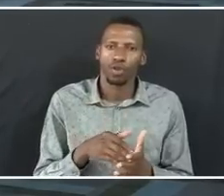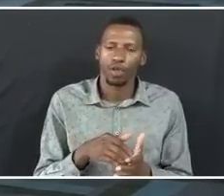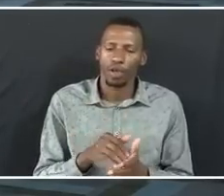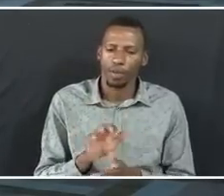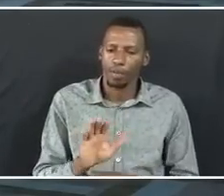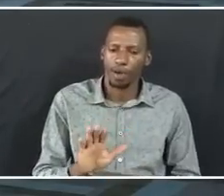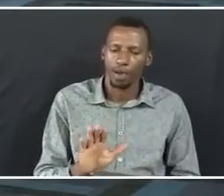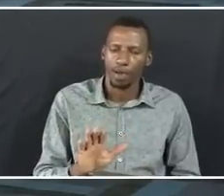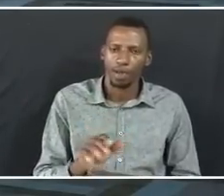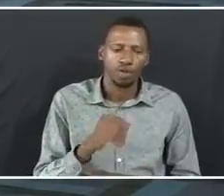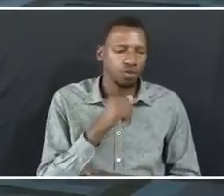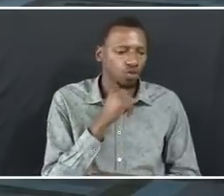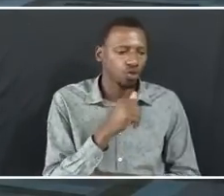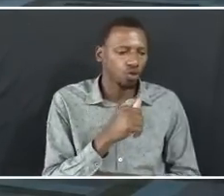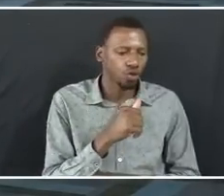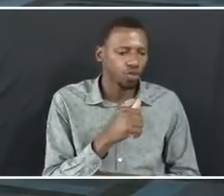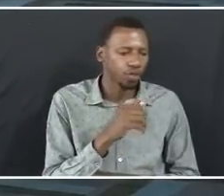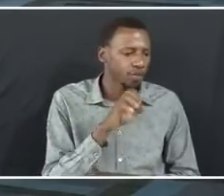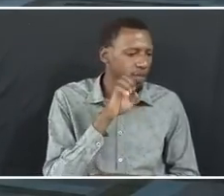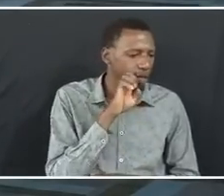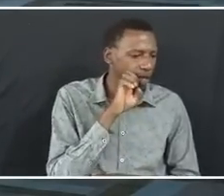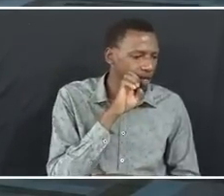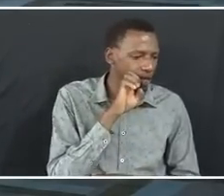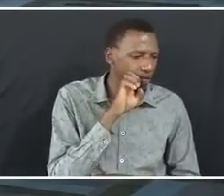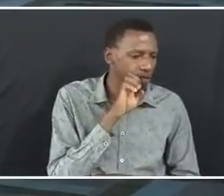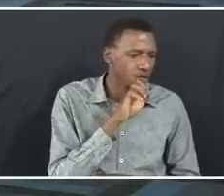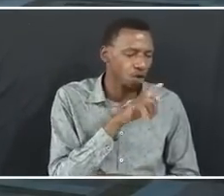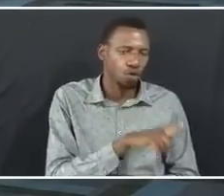not Eve's insufficiency.